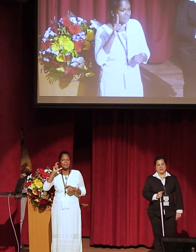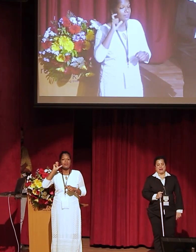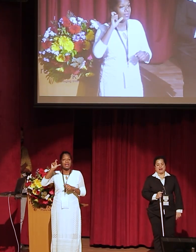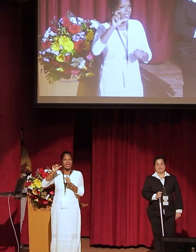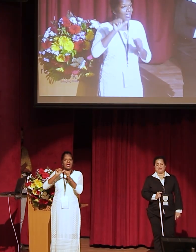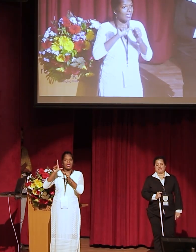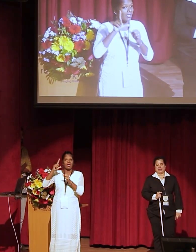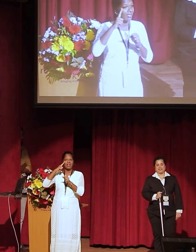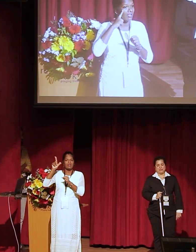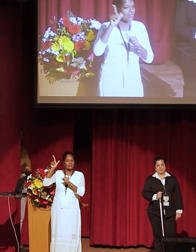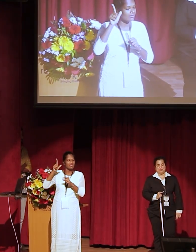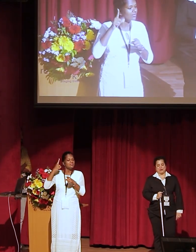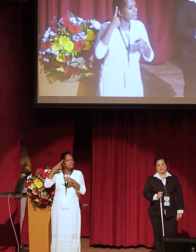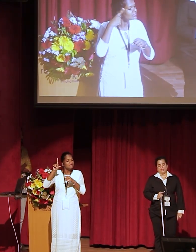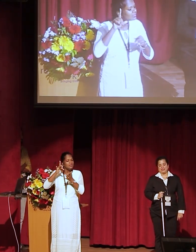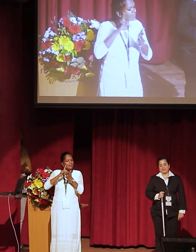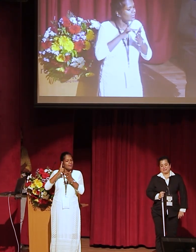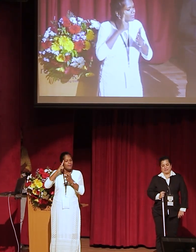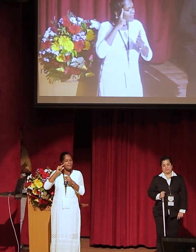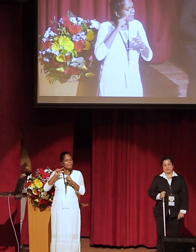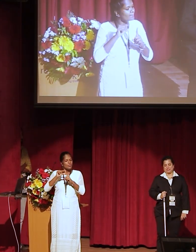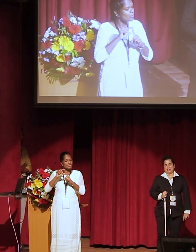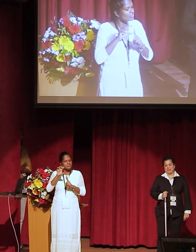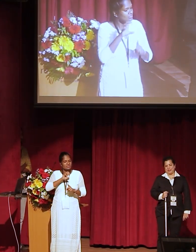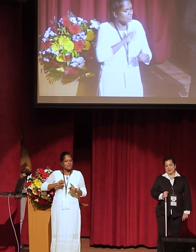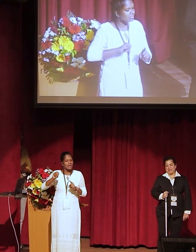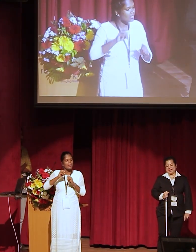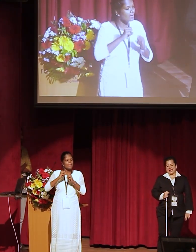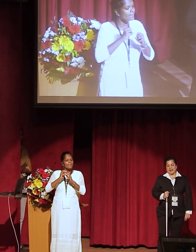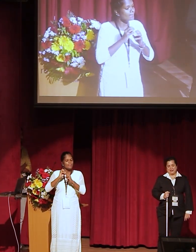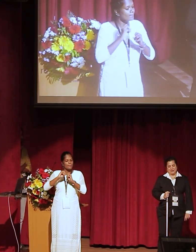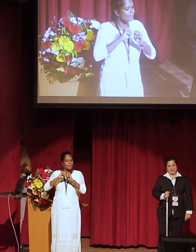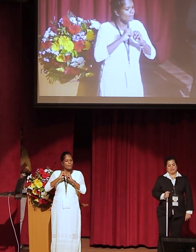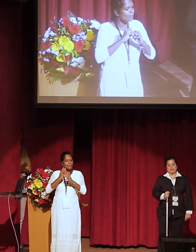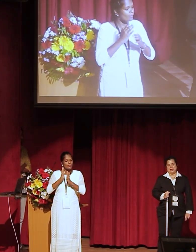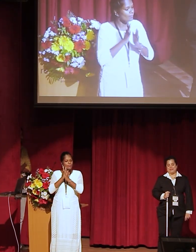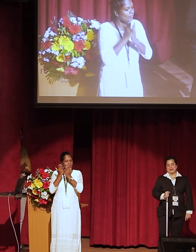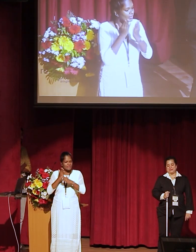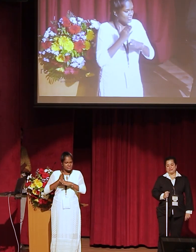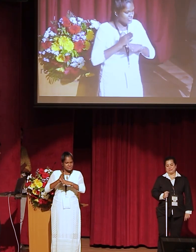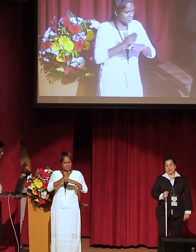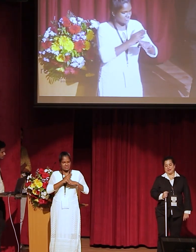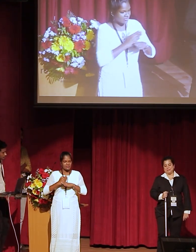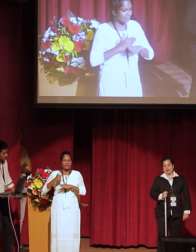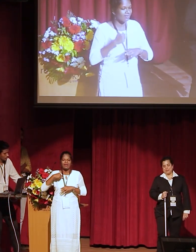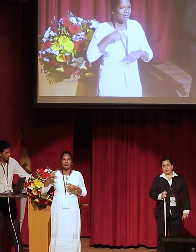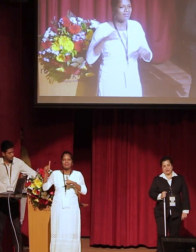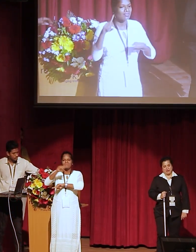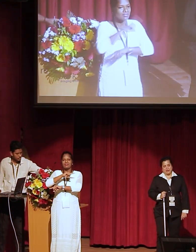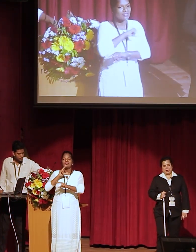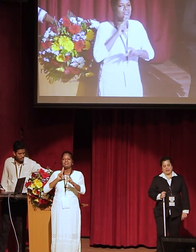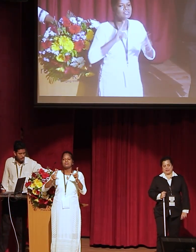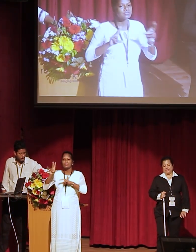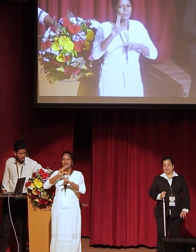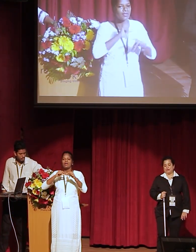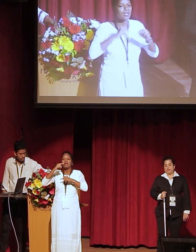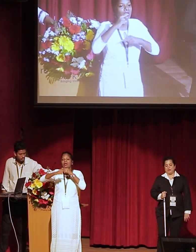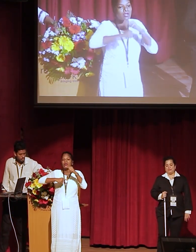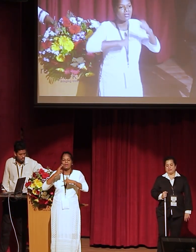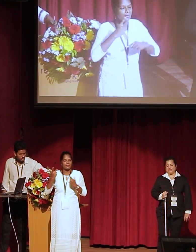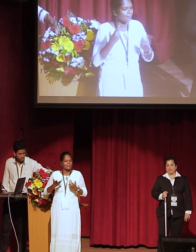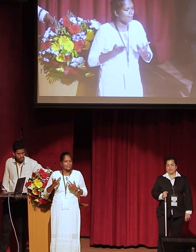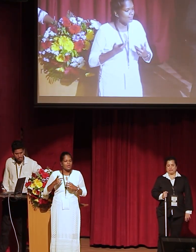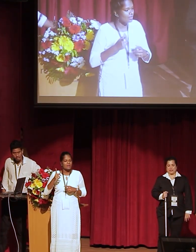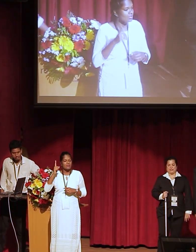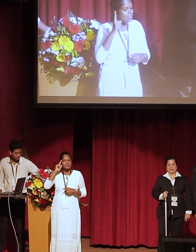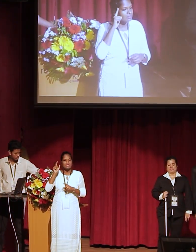California. Our flagship project is Bookshare, and today we are going to speak about the role